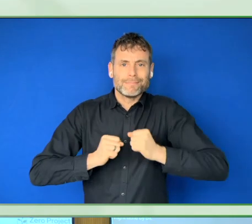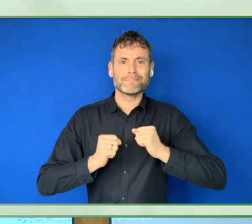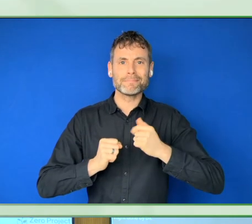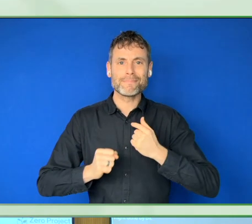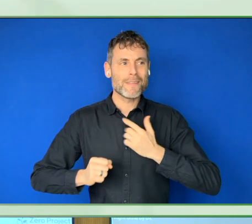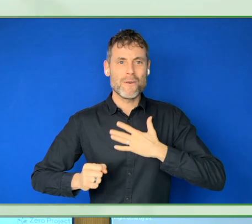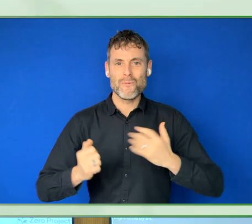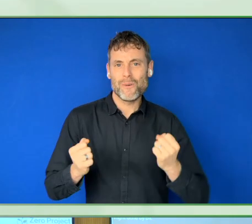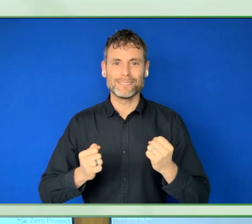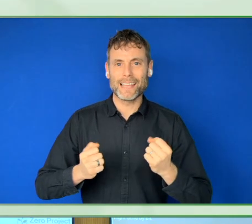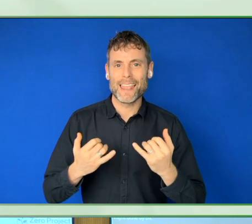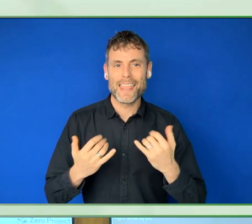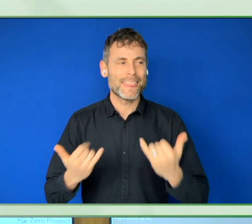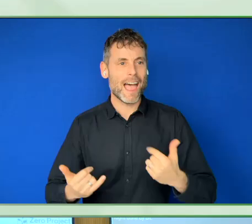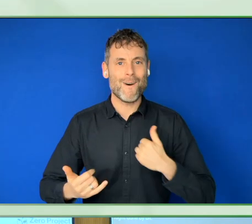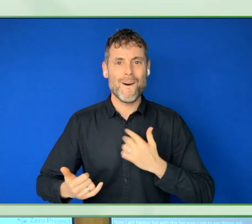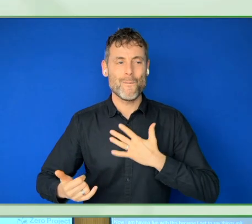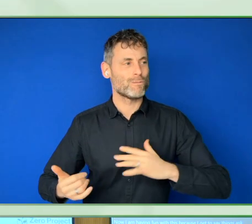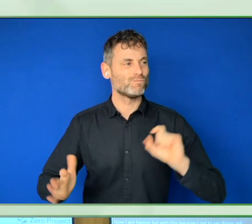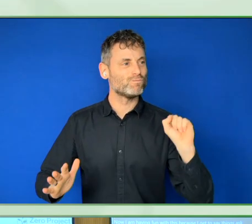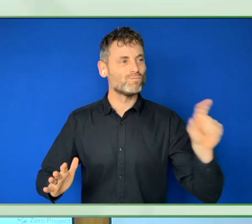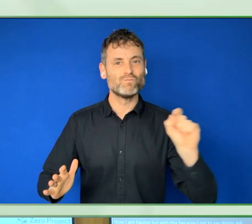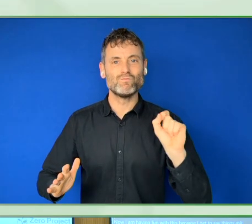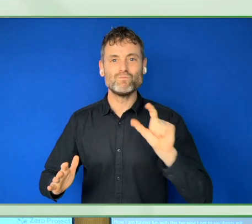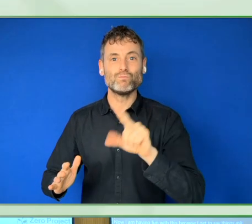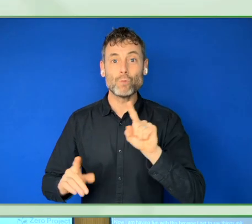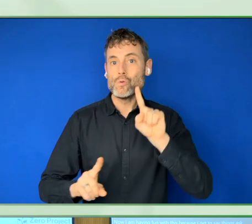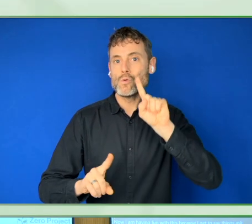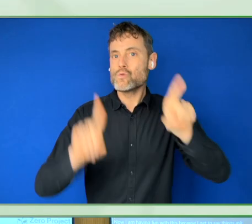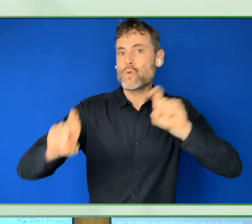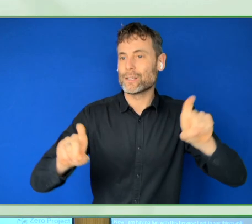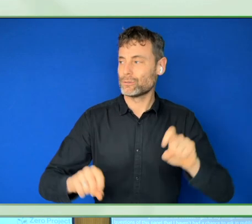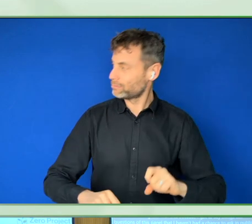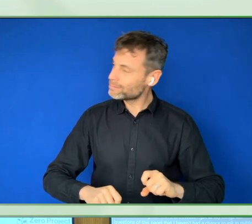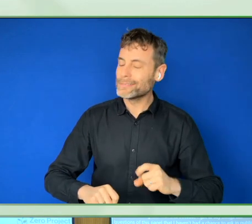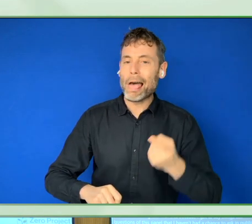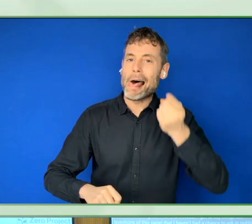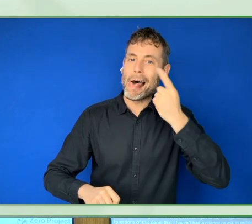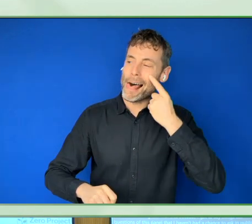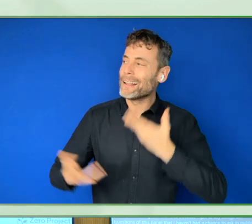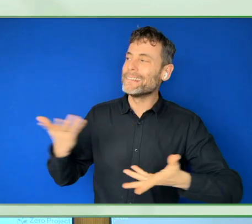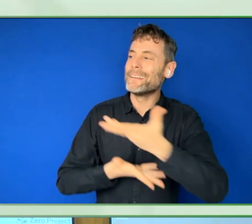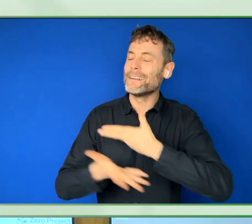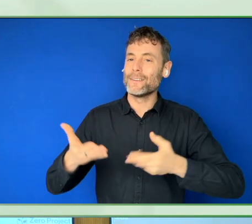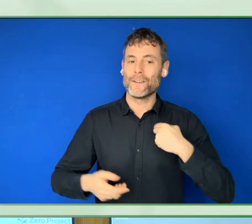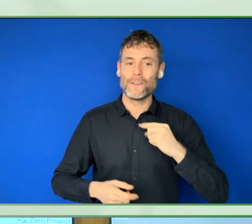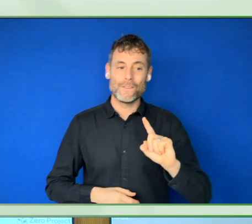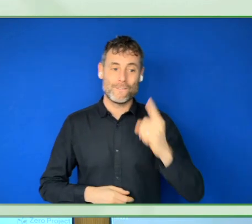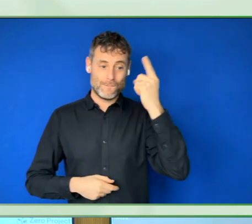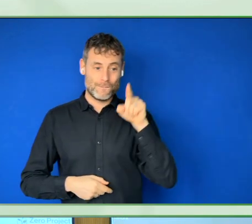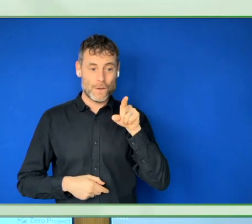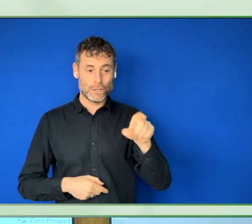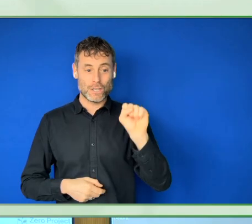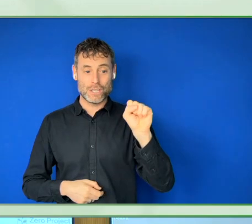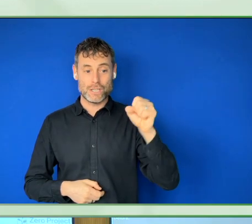things, ask questions of this panel that I haven't had a chance to ask in public before. So I'm going to start with Shani. And I want to